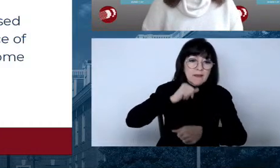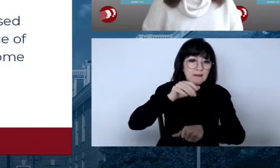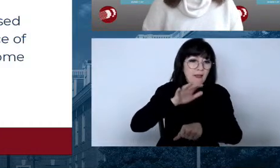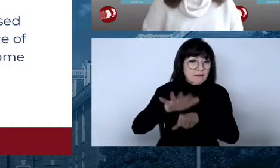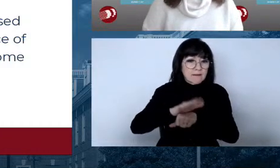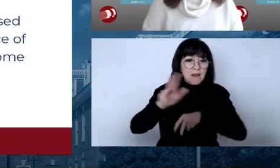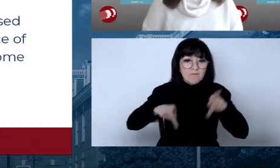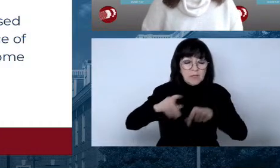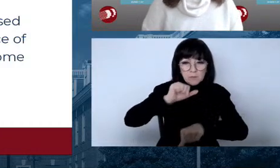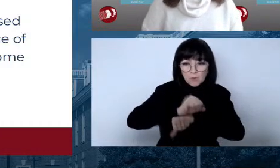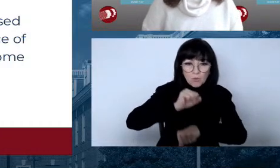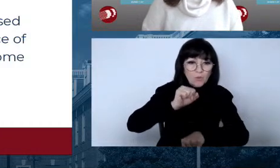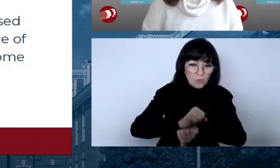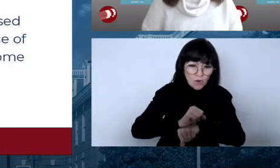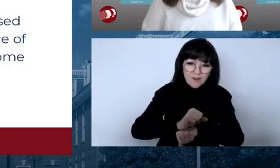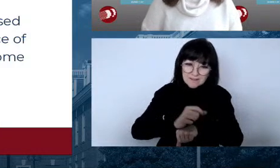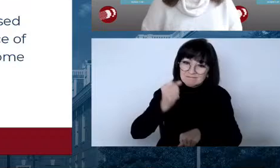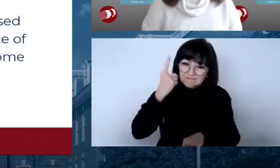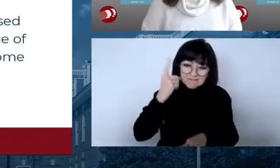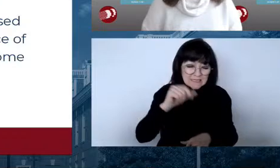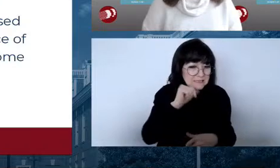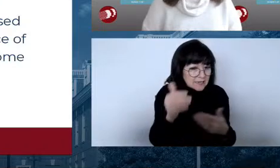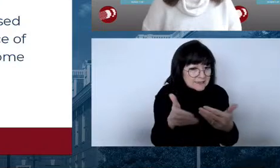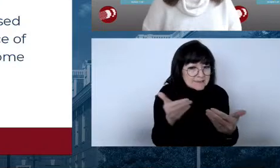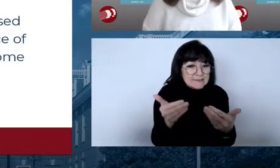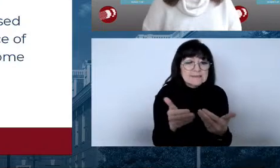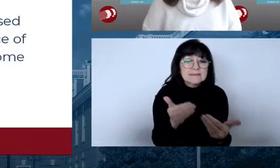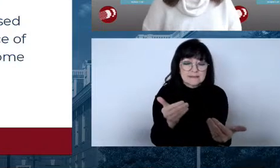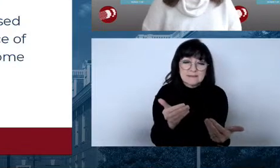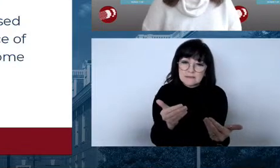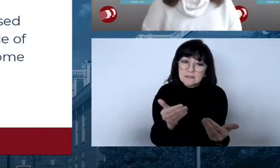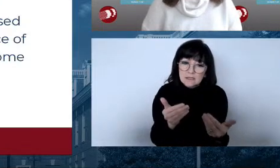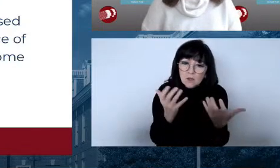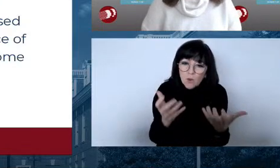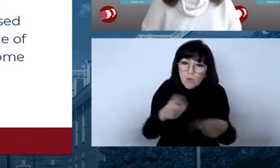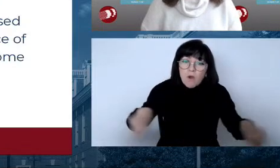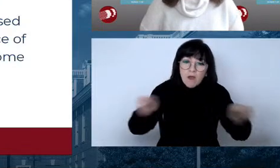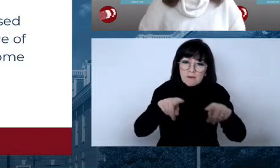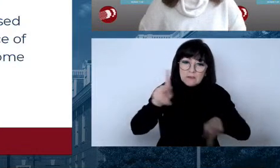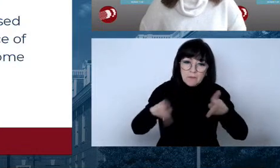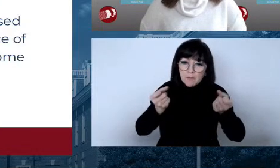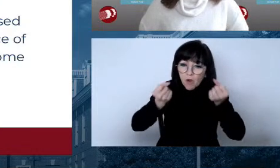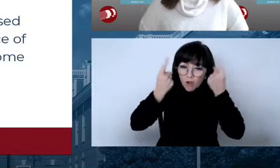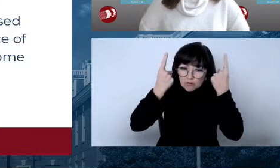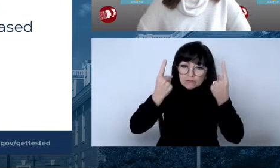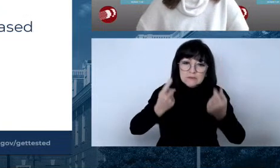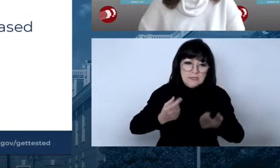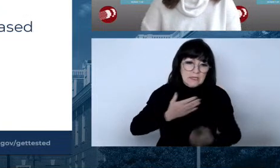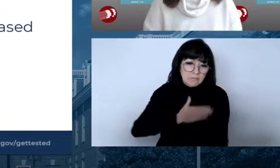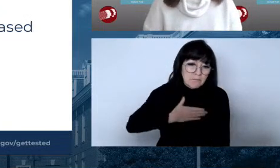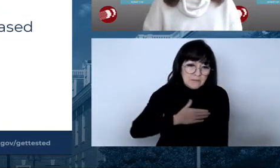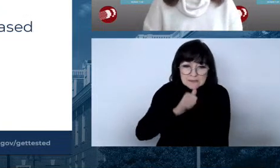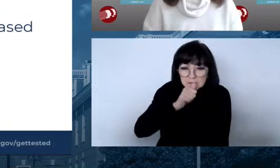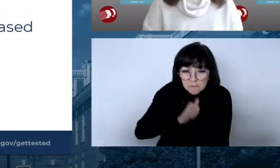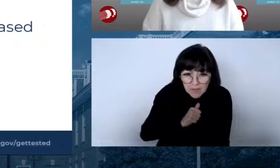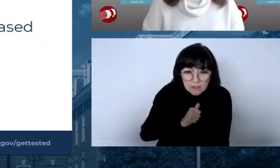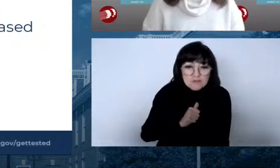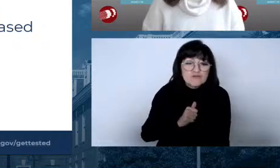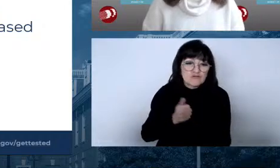may be a bumpy next week or so as people continue to need to and want to get tested. Next